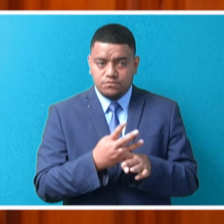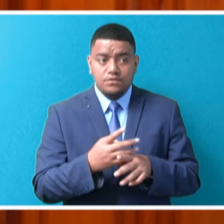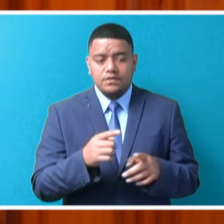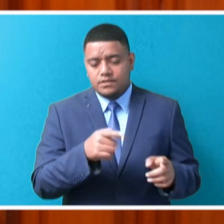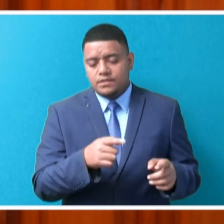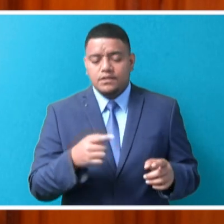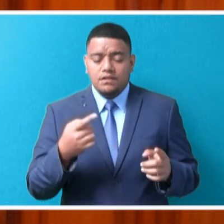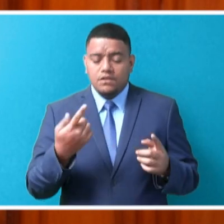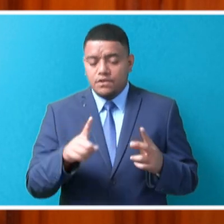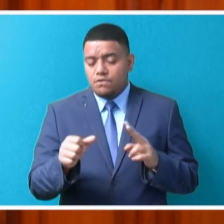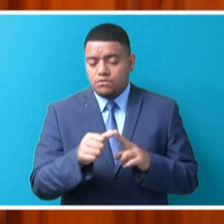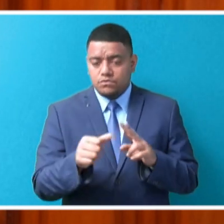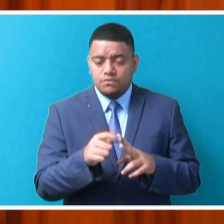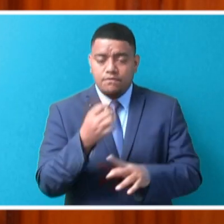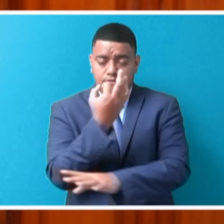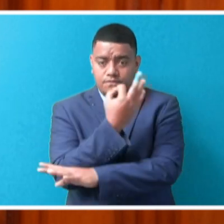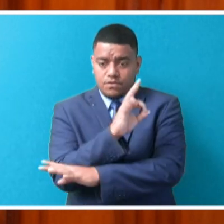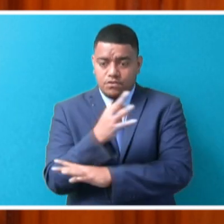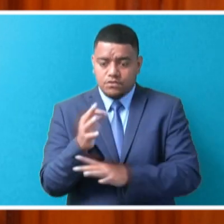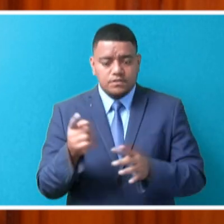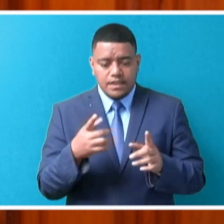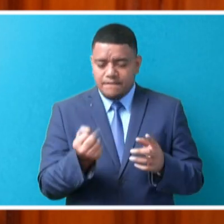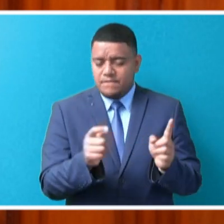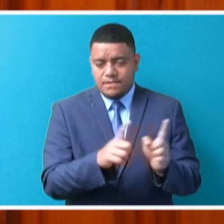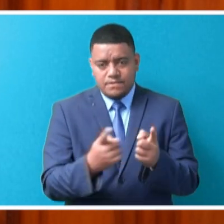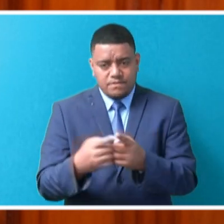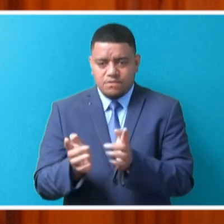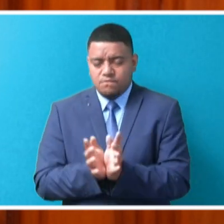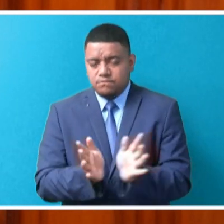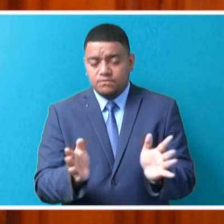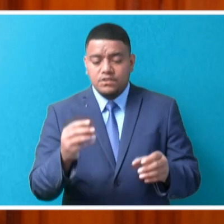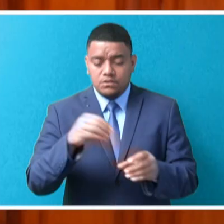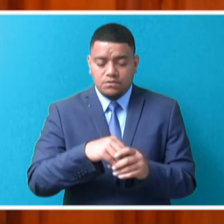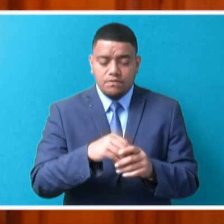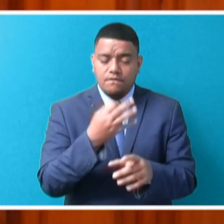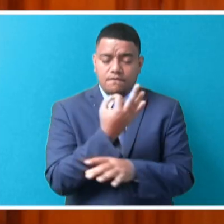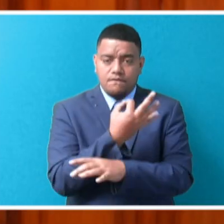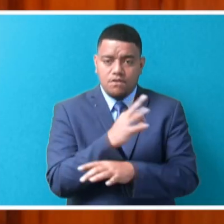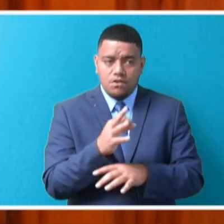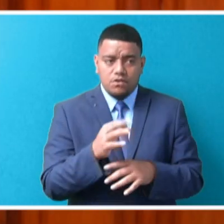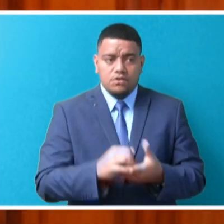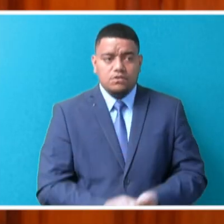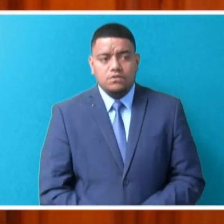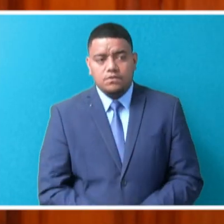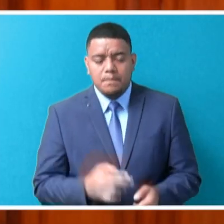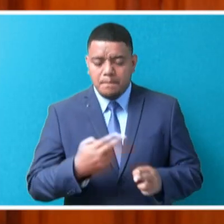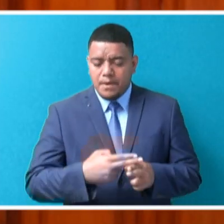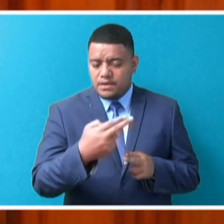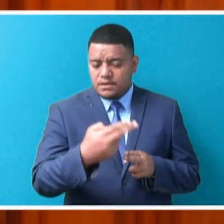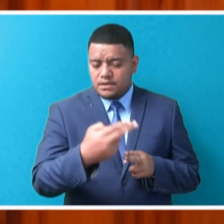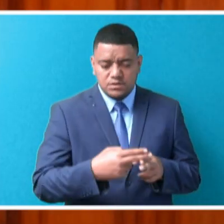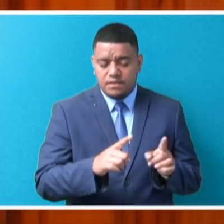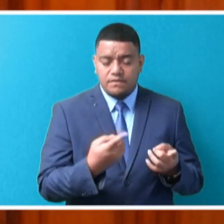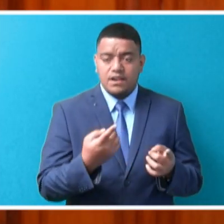forest products as an important diversification strategy. These include forest-based products such as medicinal plants, essential